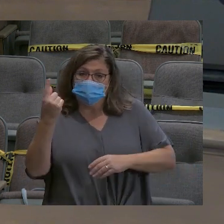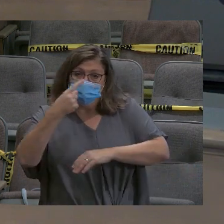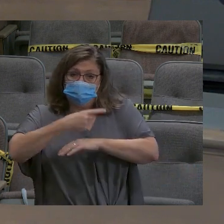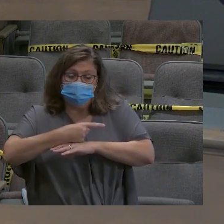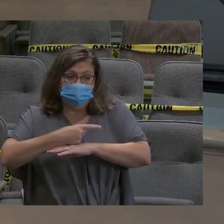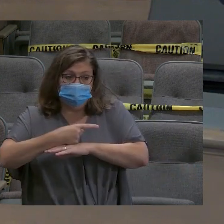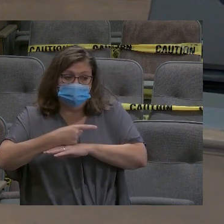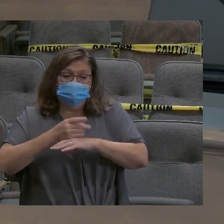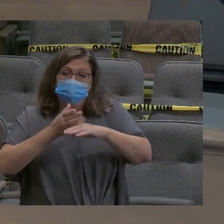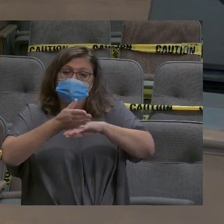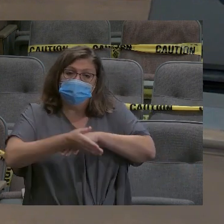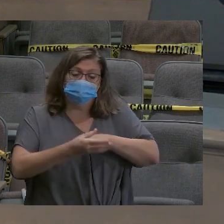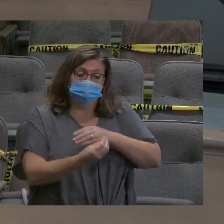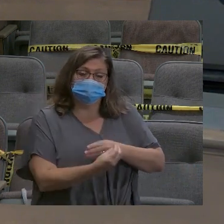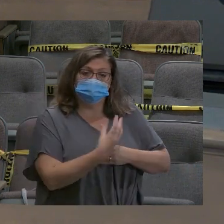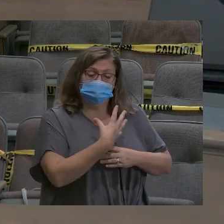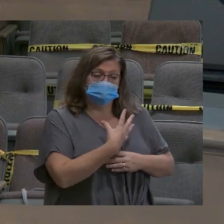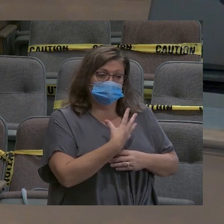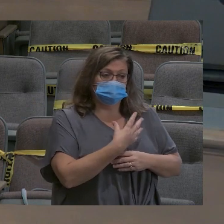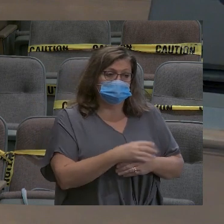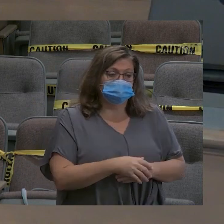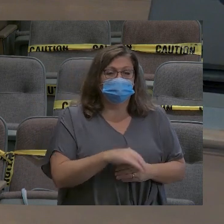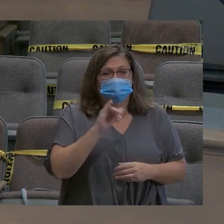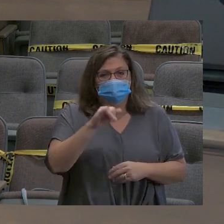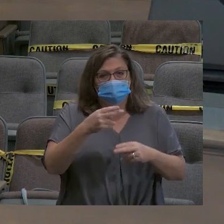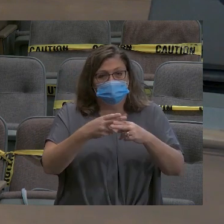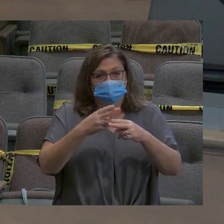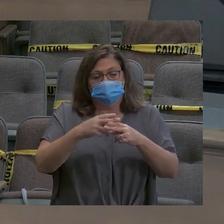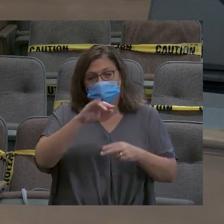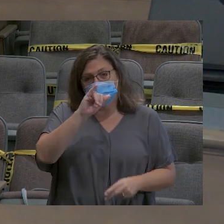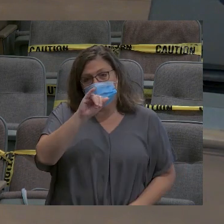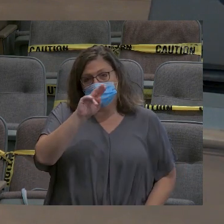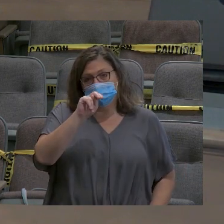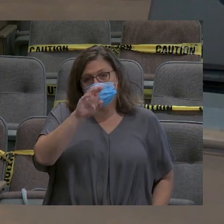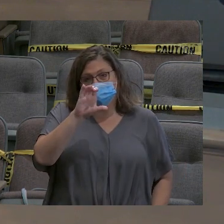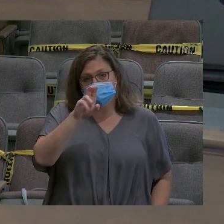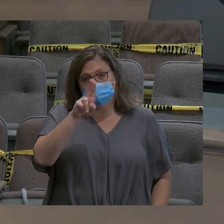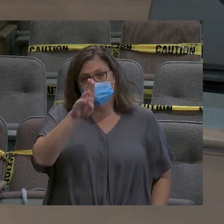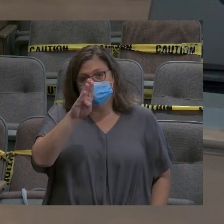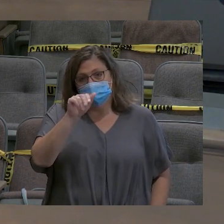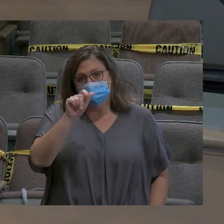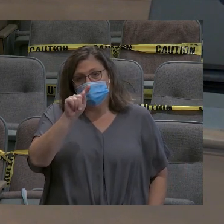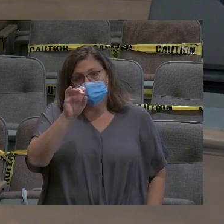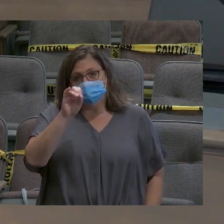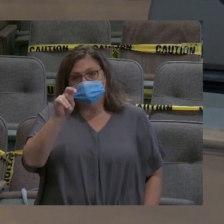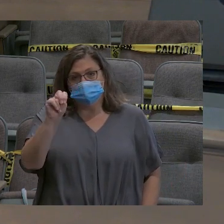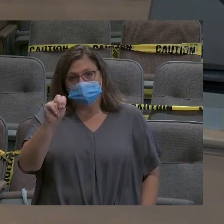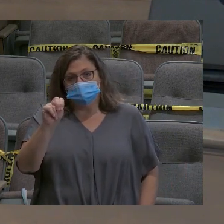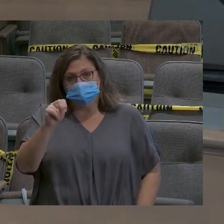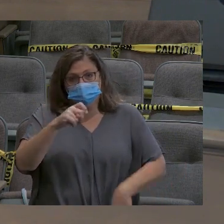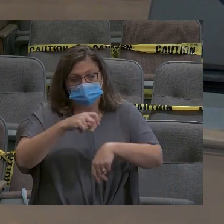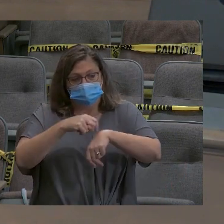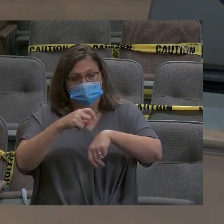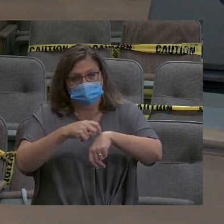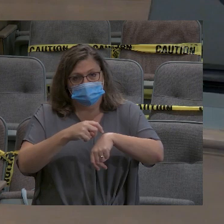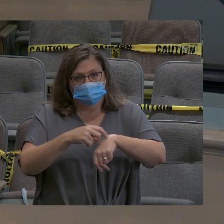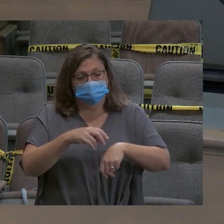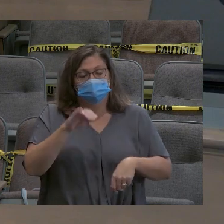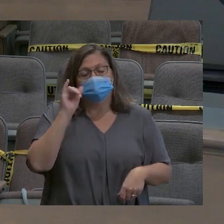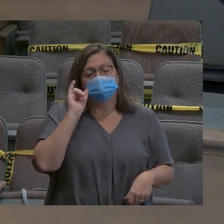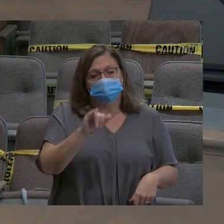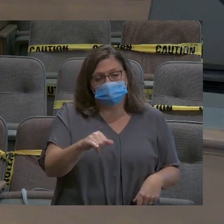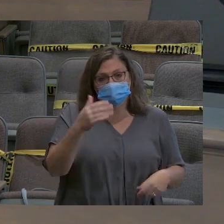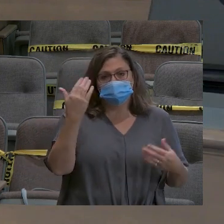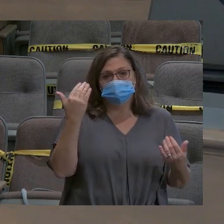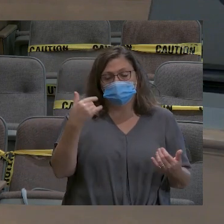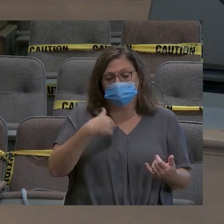exposure. That's the incubation period, 2 to 14 days. That's why I should quarantine for the full